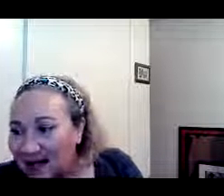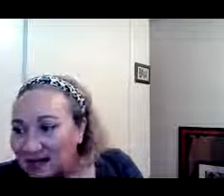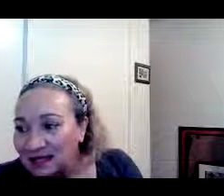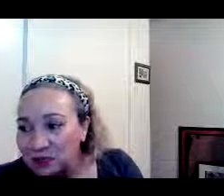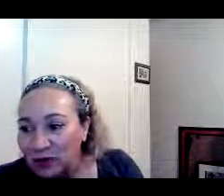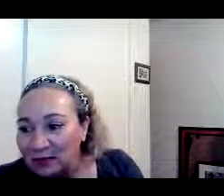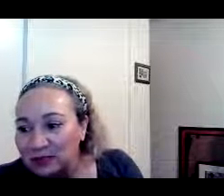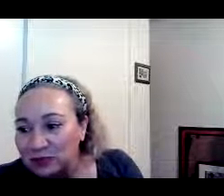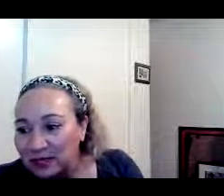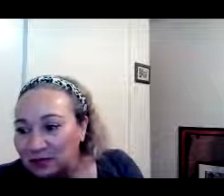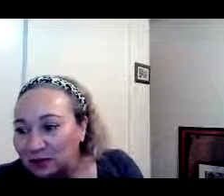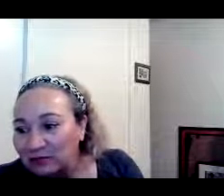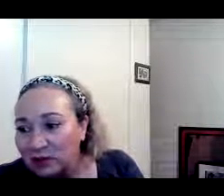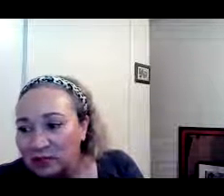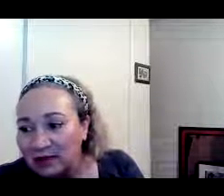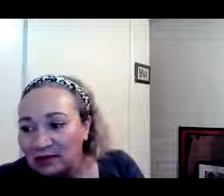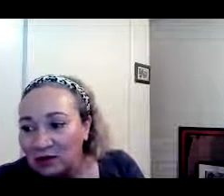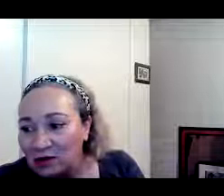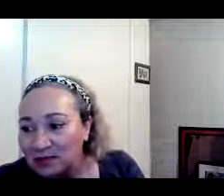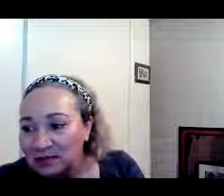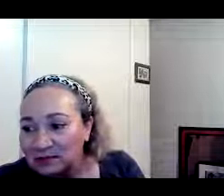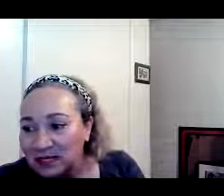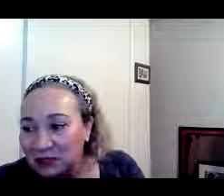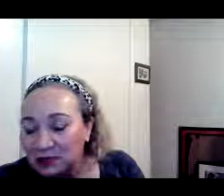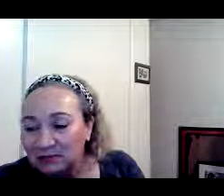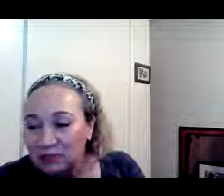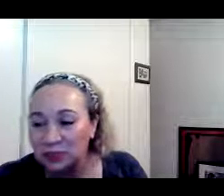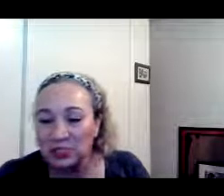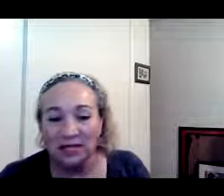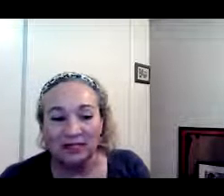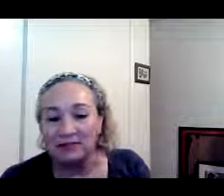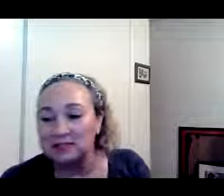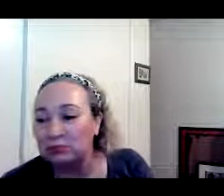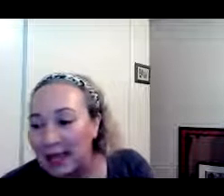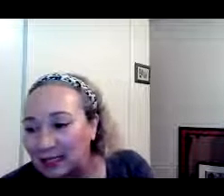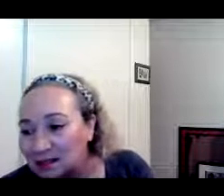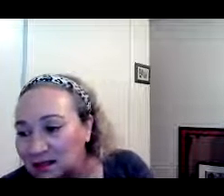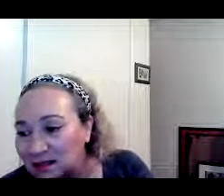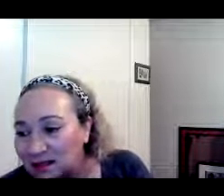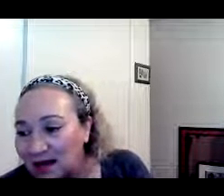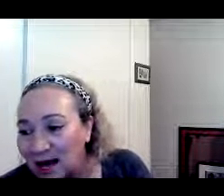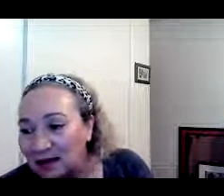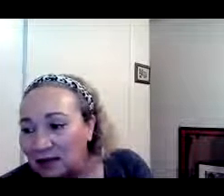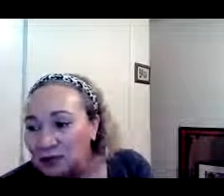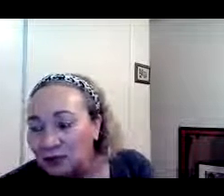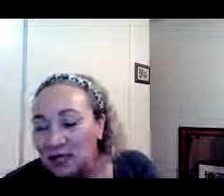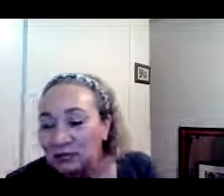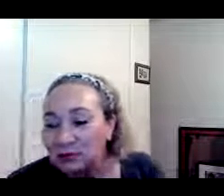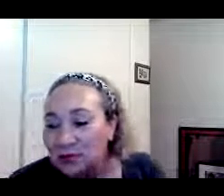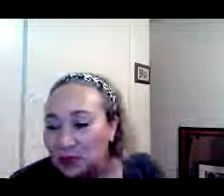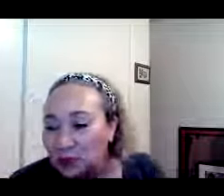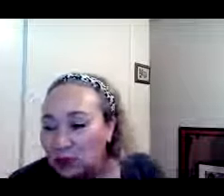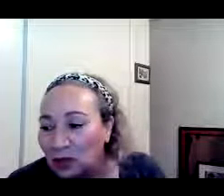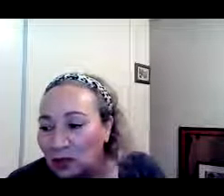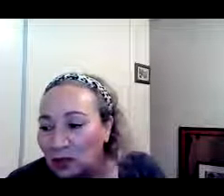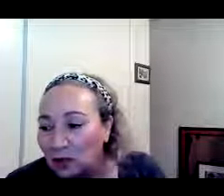I think that you probably dreaded or looked forward to my phone calls, always picking yours and Patricia Khalifa's brains. I learned so much from